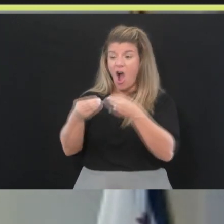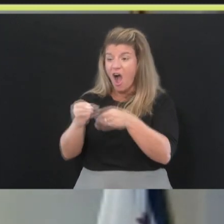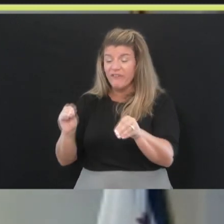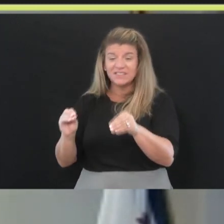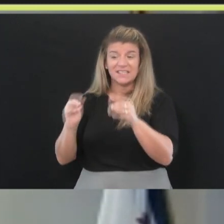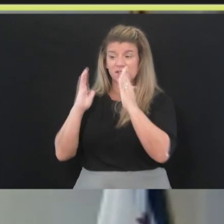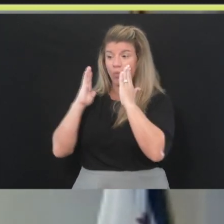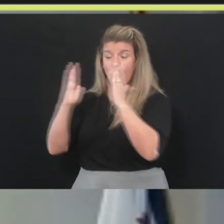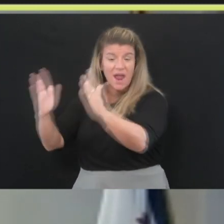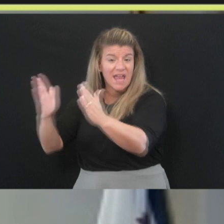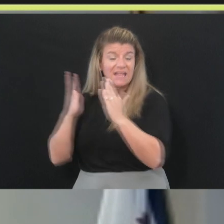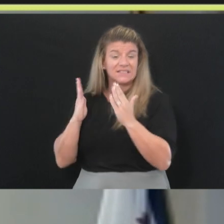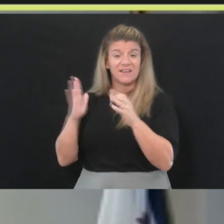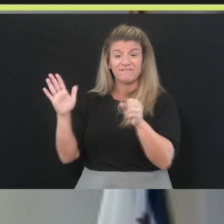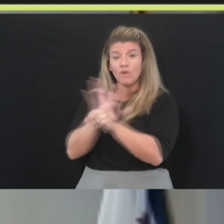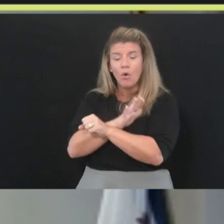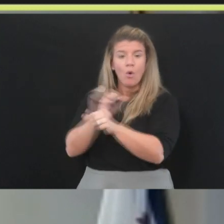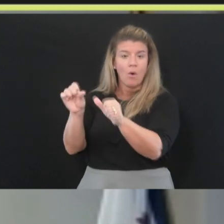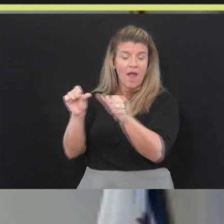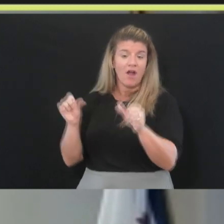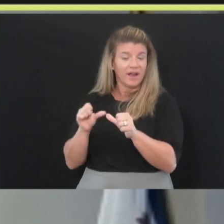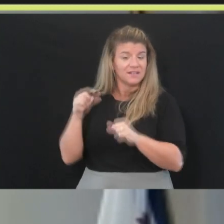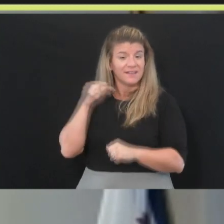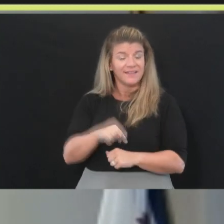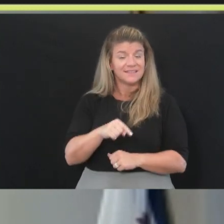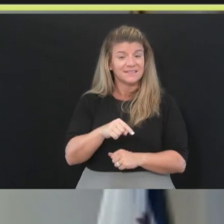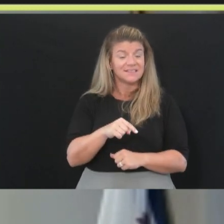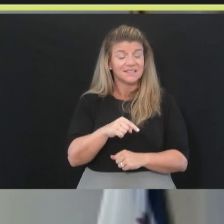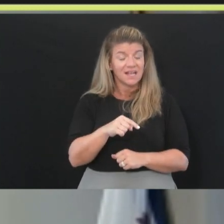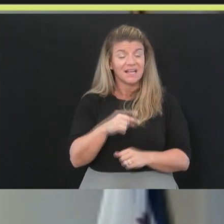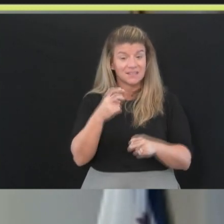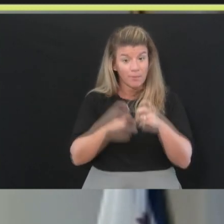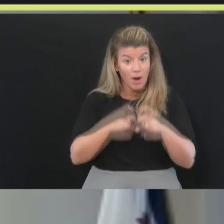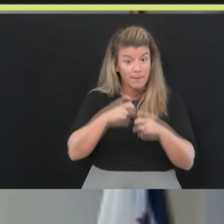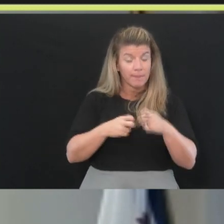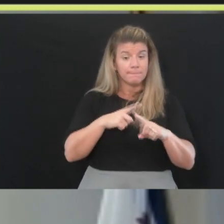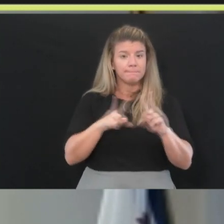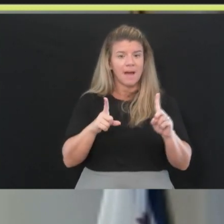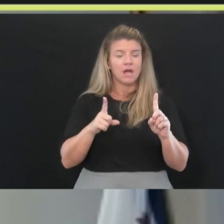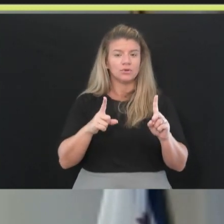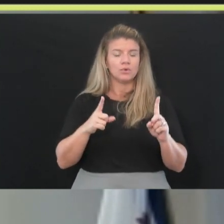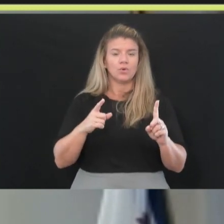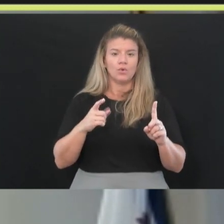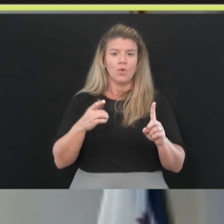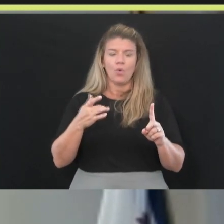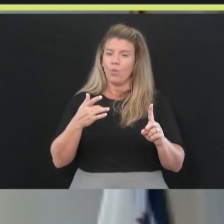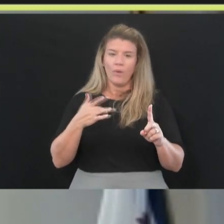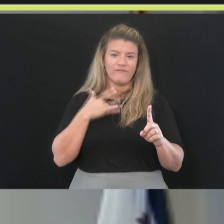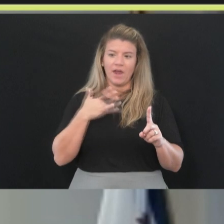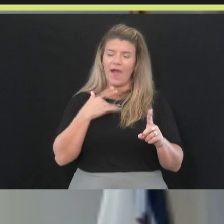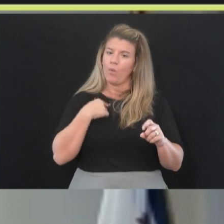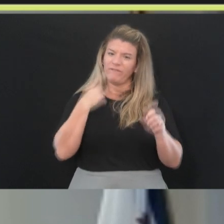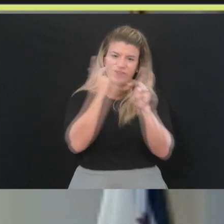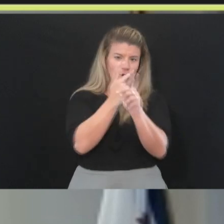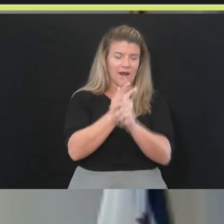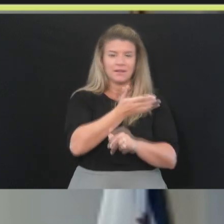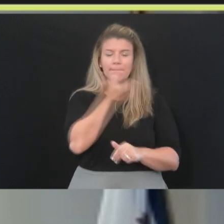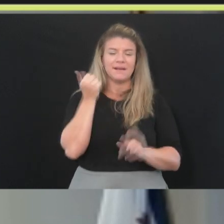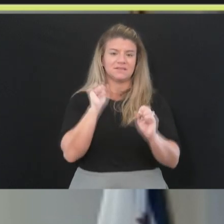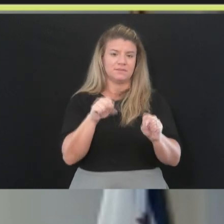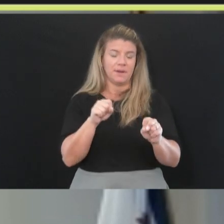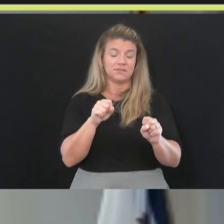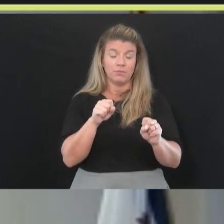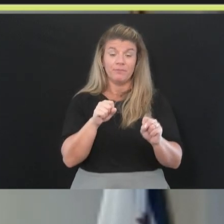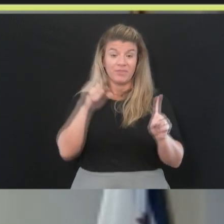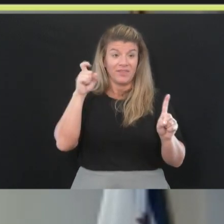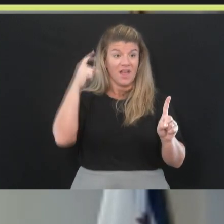in nursing homes. So again, this is a huge problem, but we think we're on top of it as best we can right now. As the governor